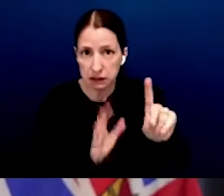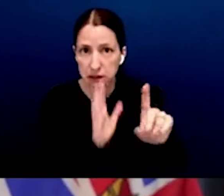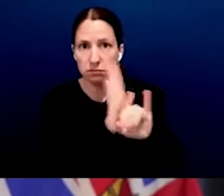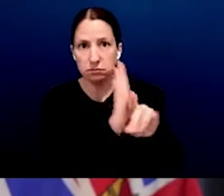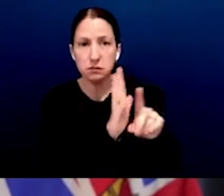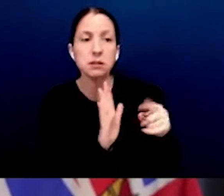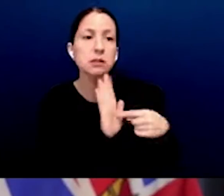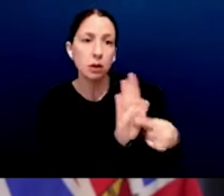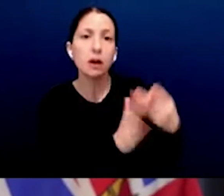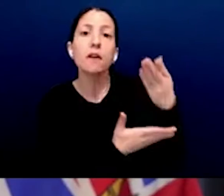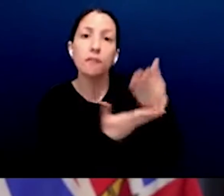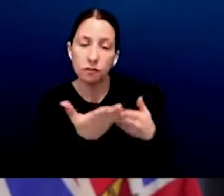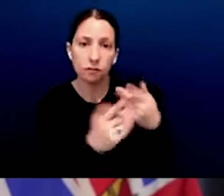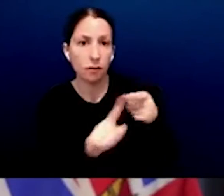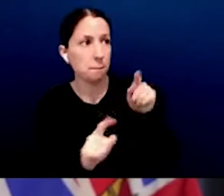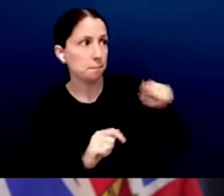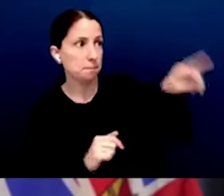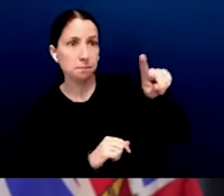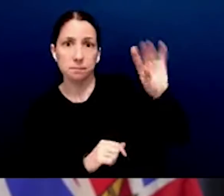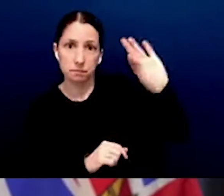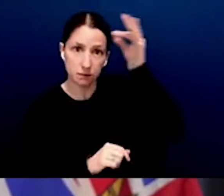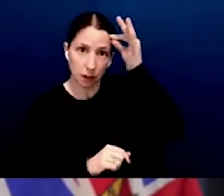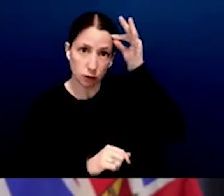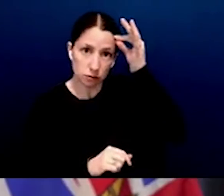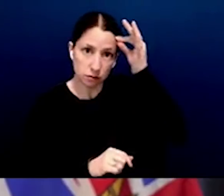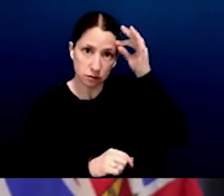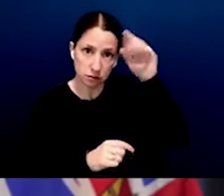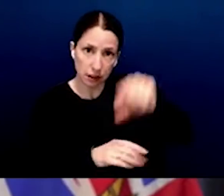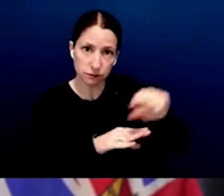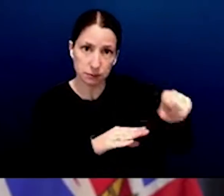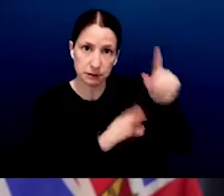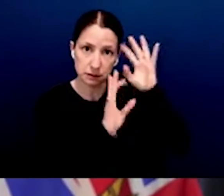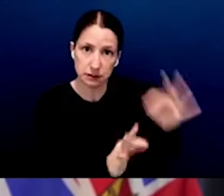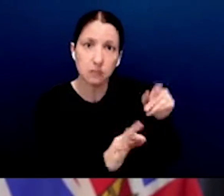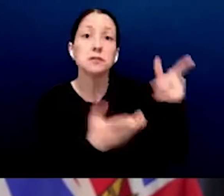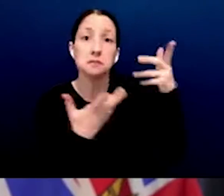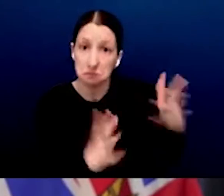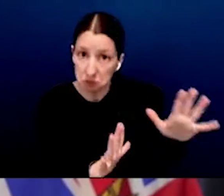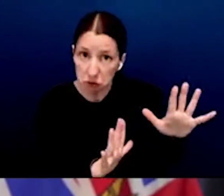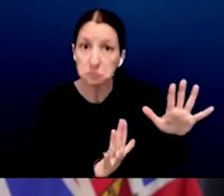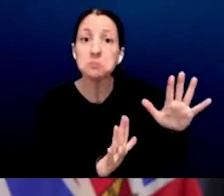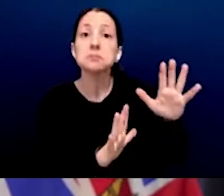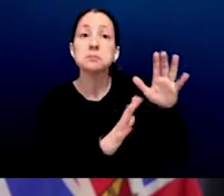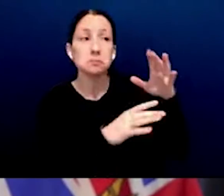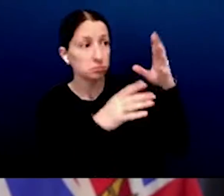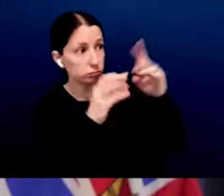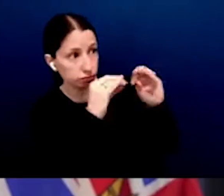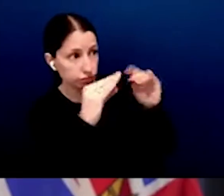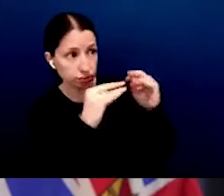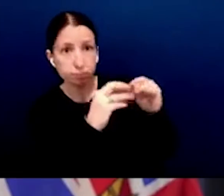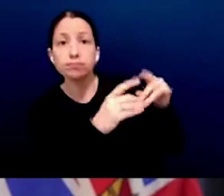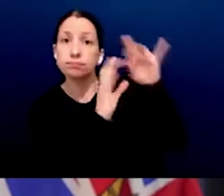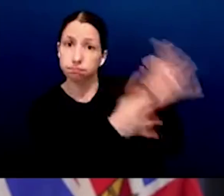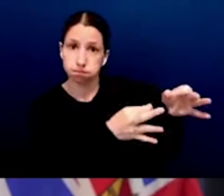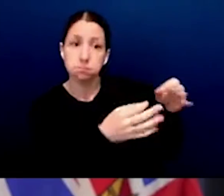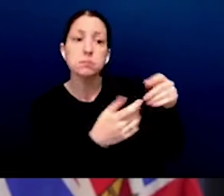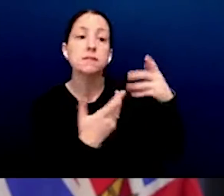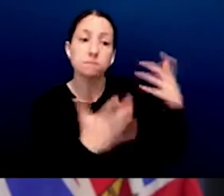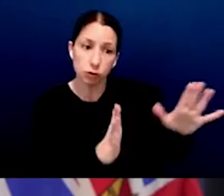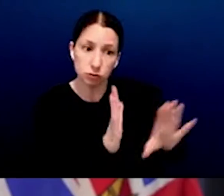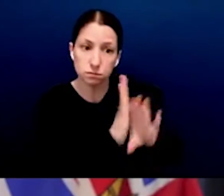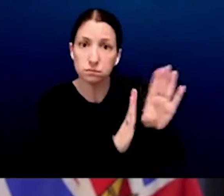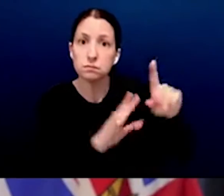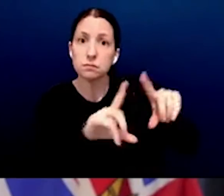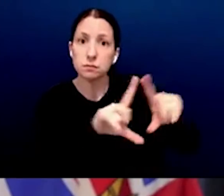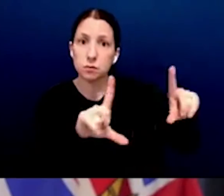the federal government. That decision has been made. Those cards have now been developed, and they involve not